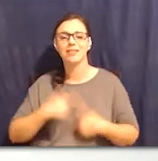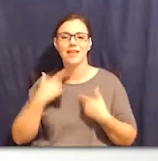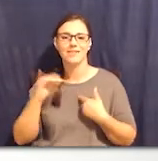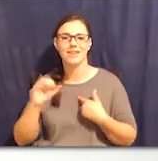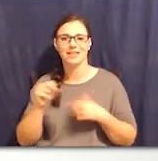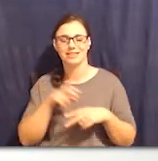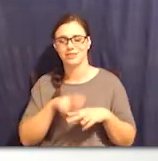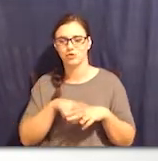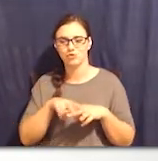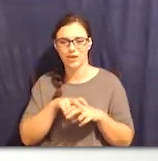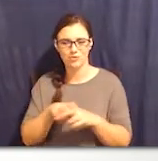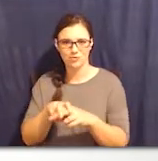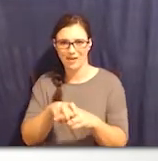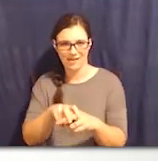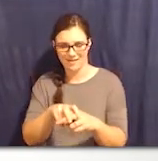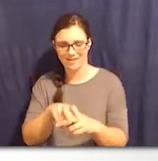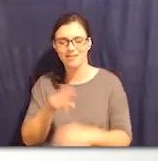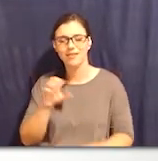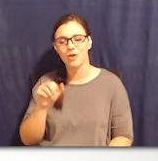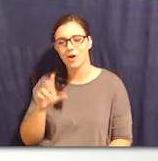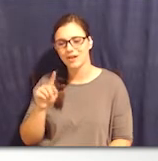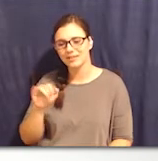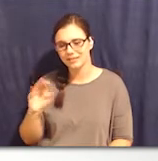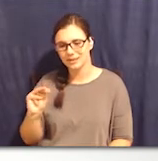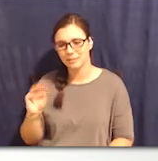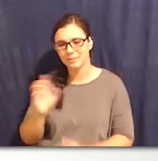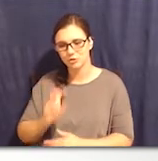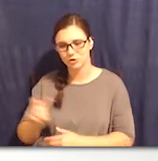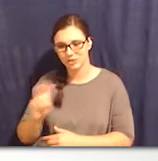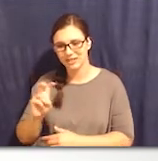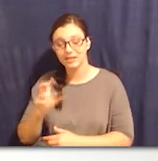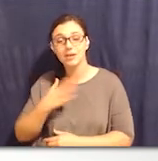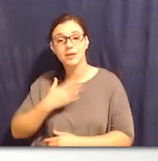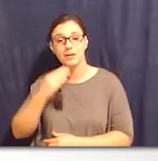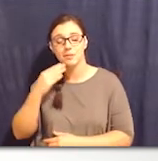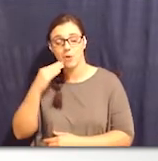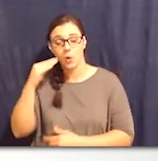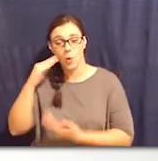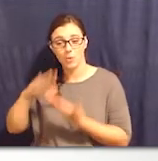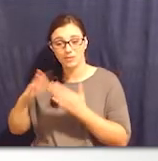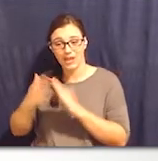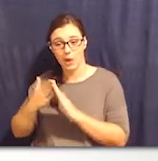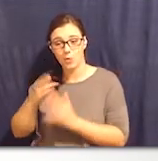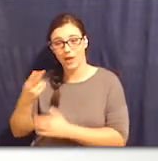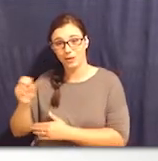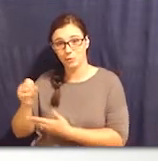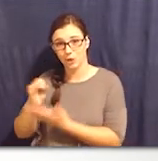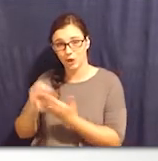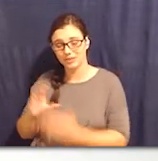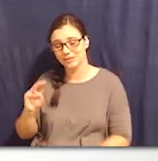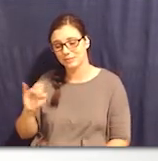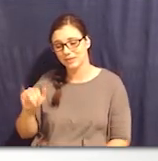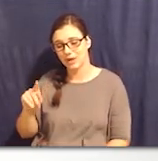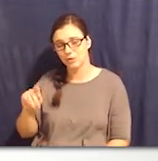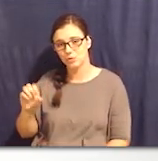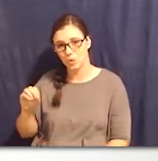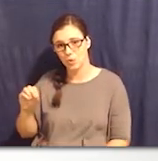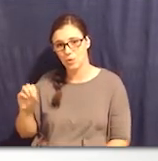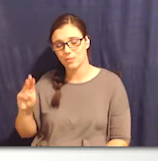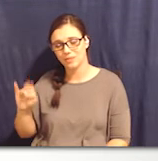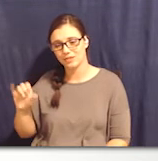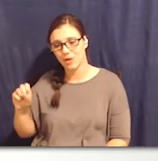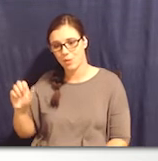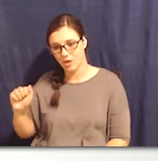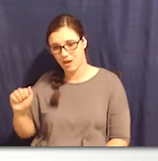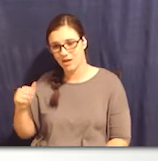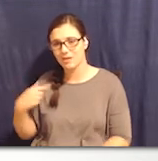book, Life is a Train Ride, An Autism Journey, which was co-illustrated by my hometown high school artist,